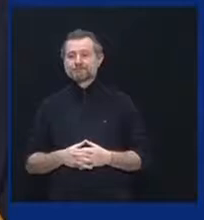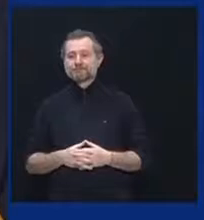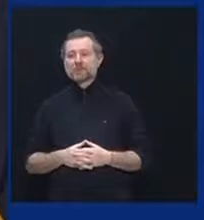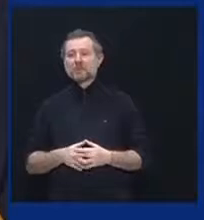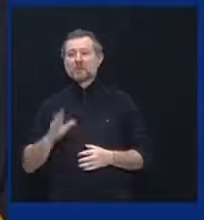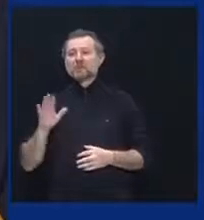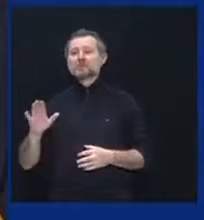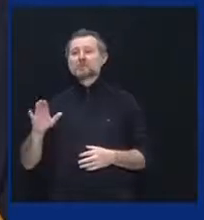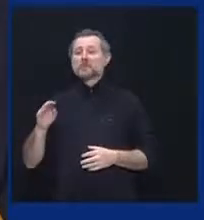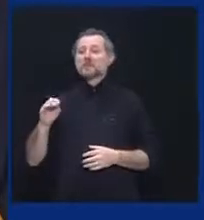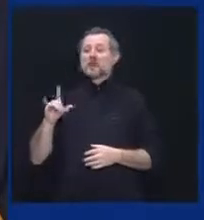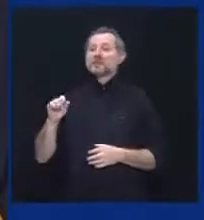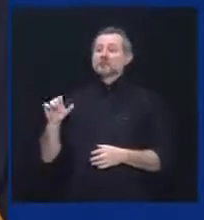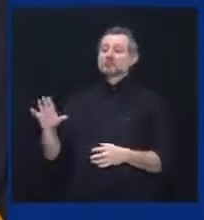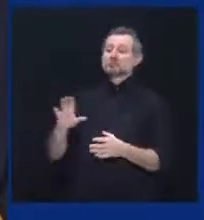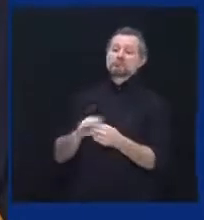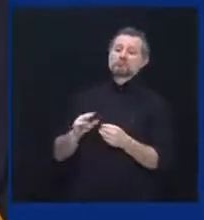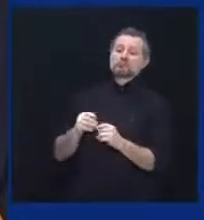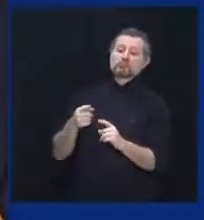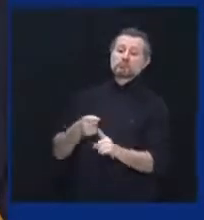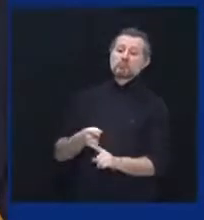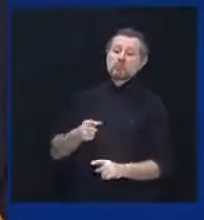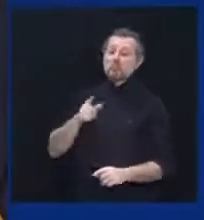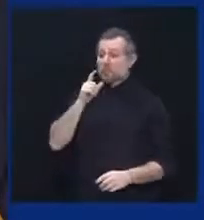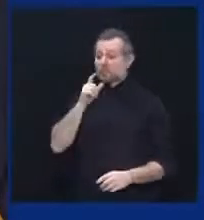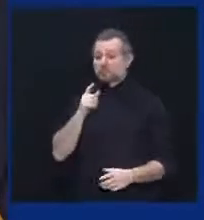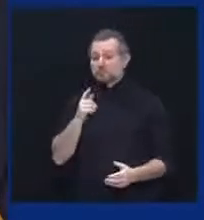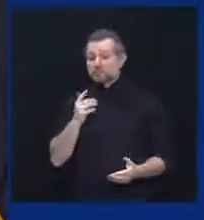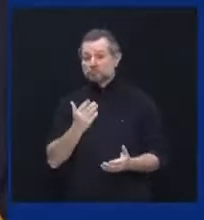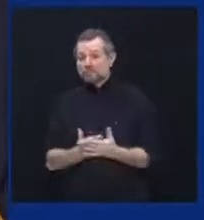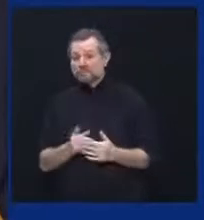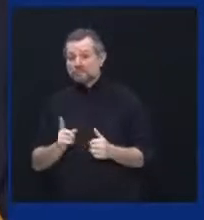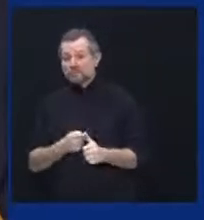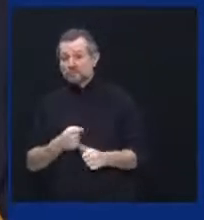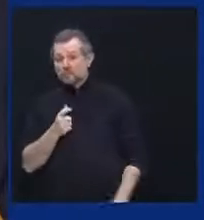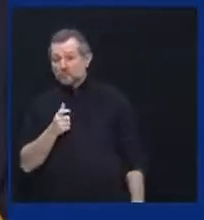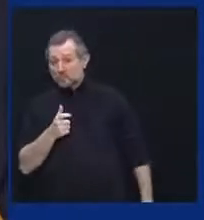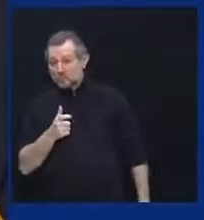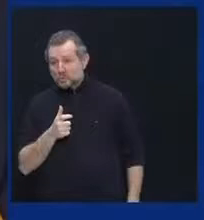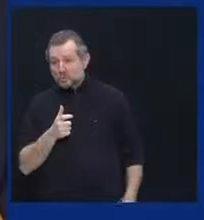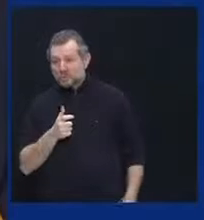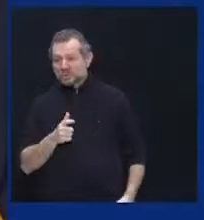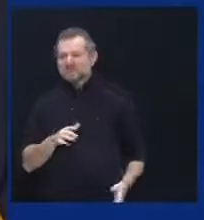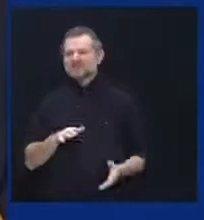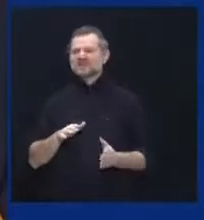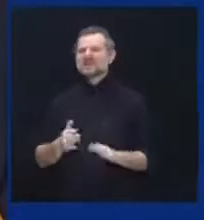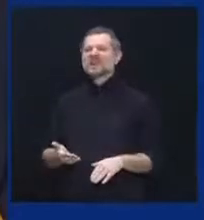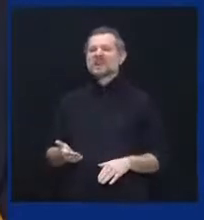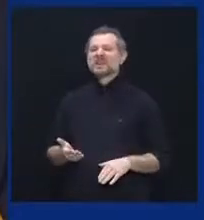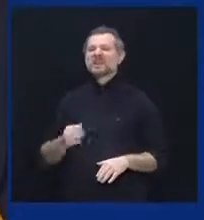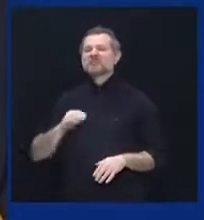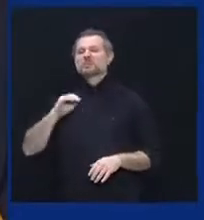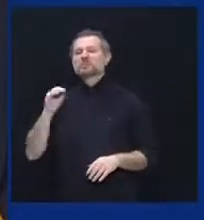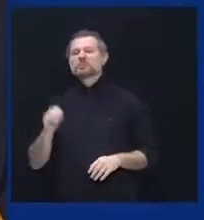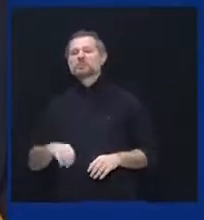how you know it's not true? The same death rate is happening